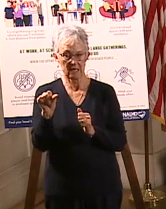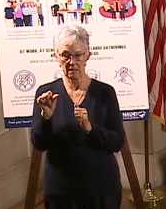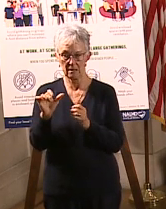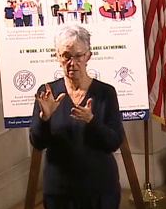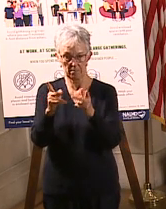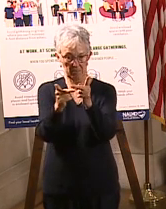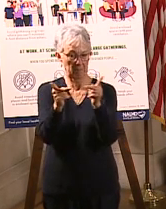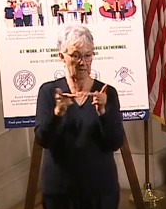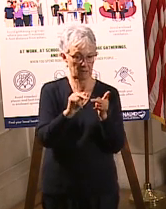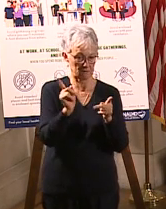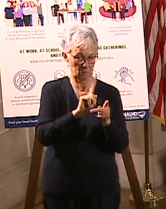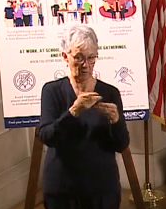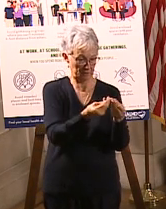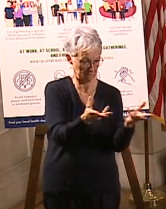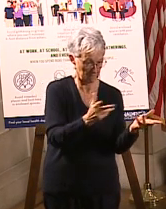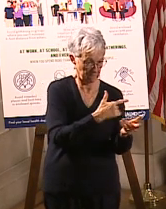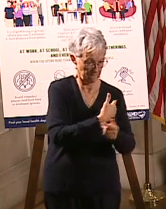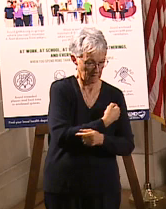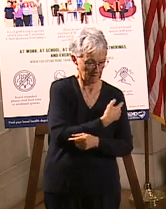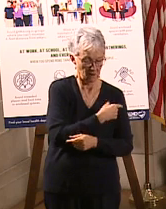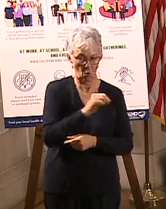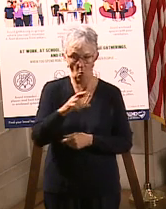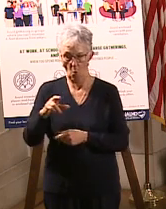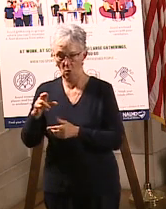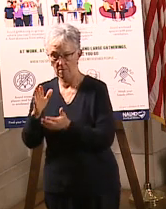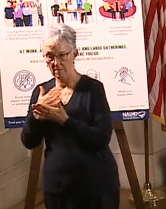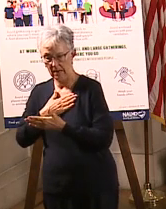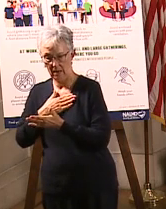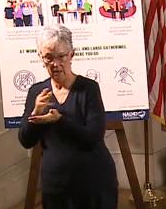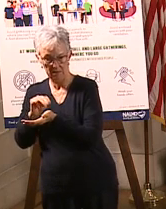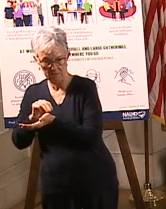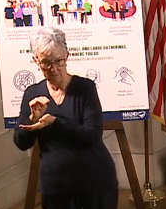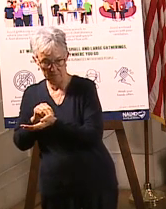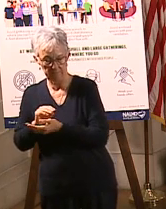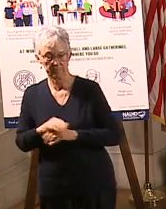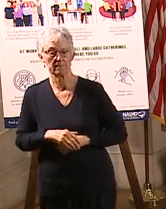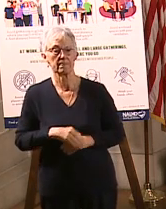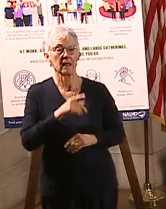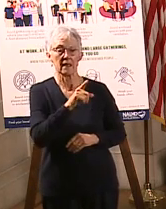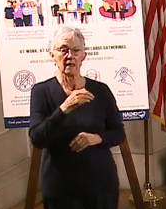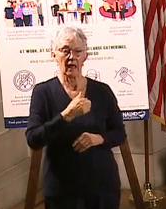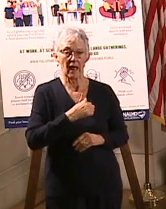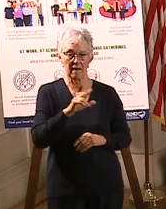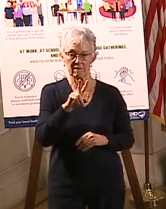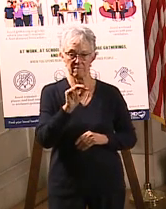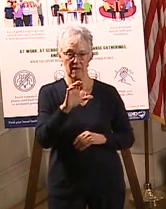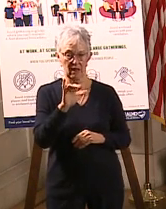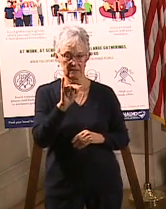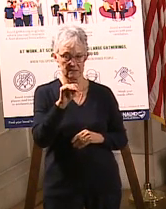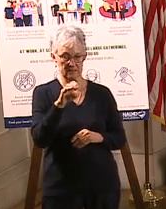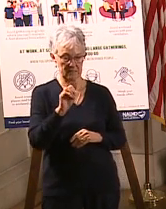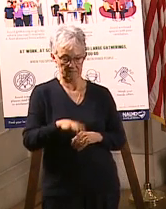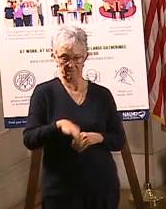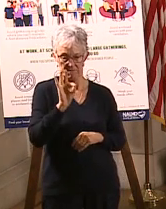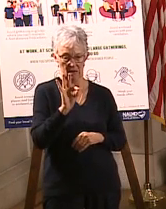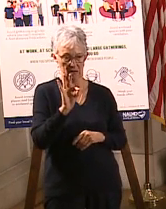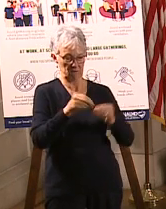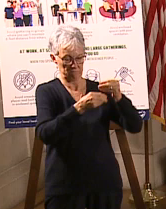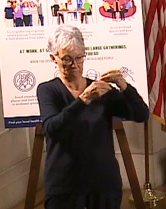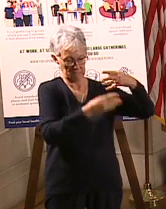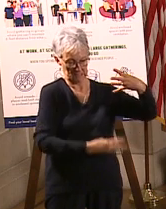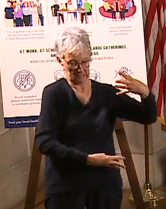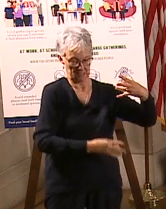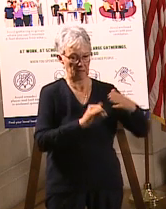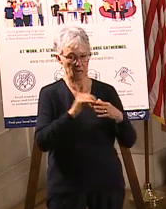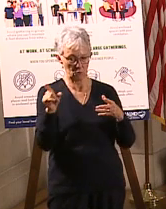vaccine. The system includes a vaccine finder to help identify providers who have the vaccine available. Additional